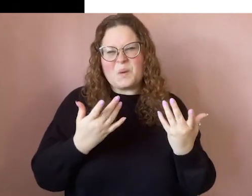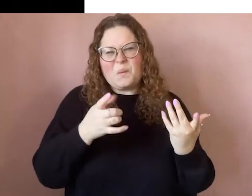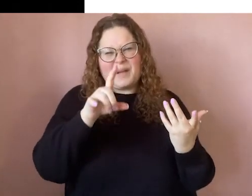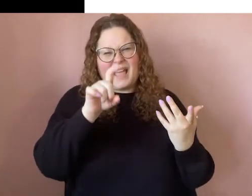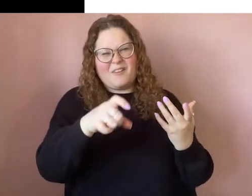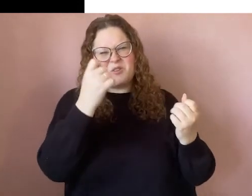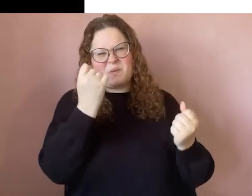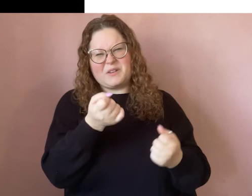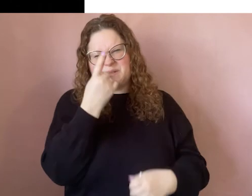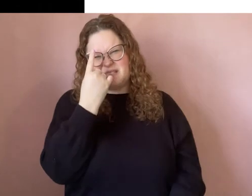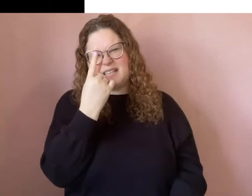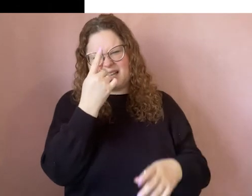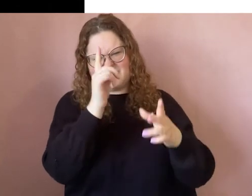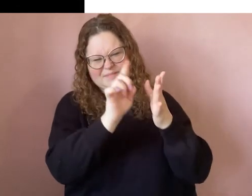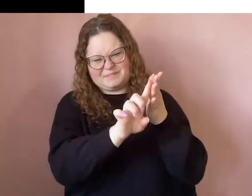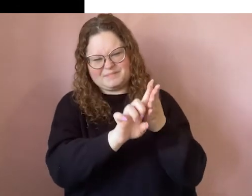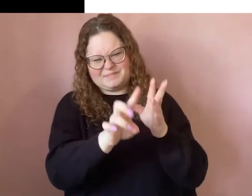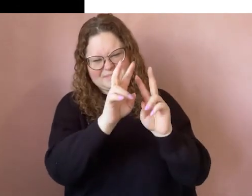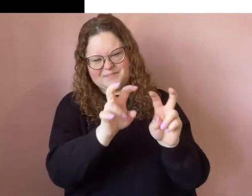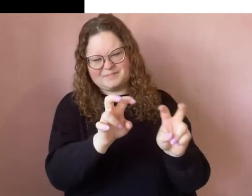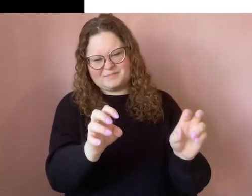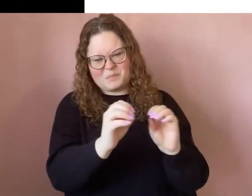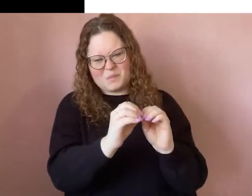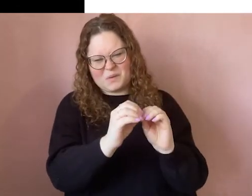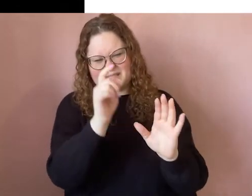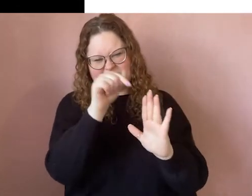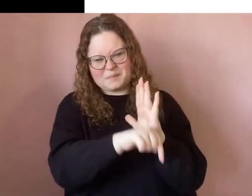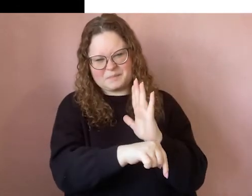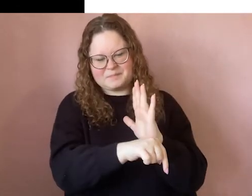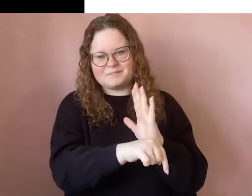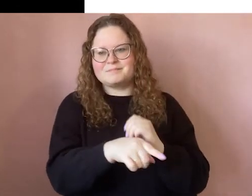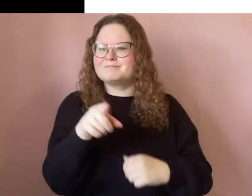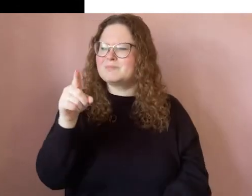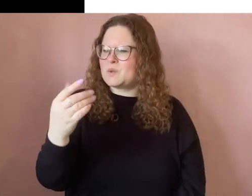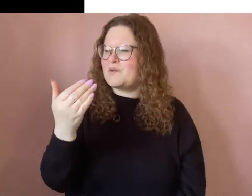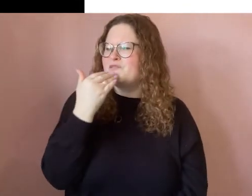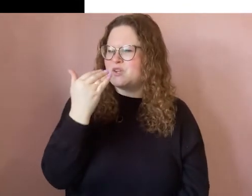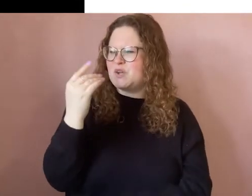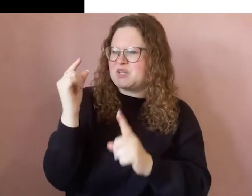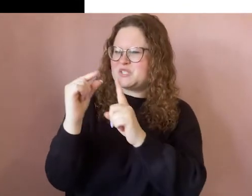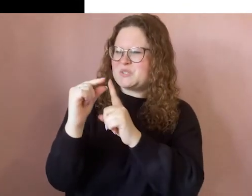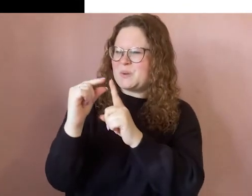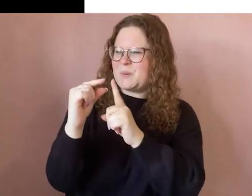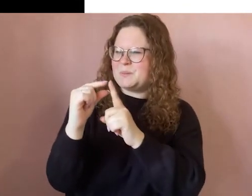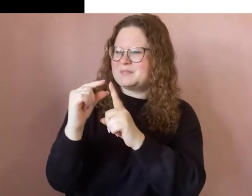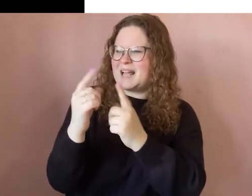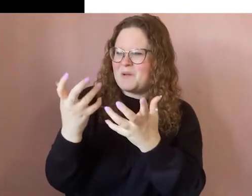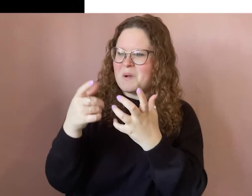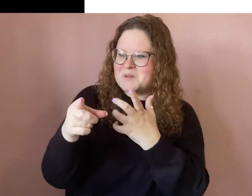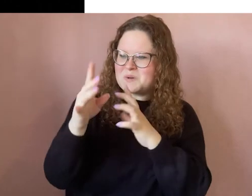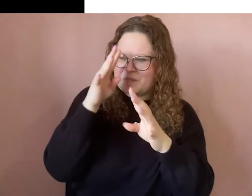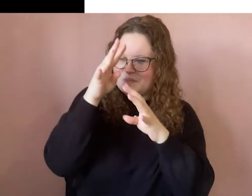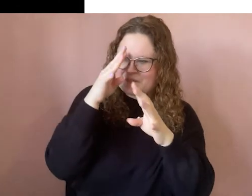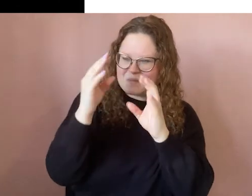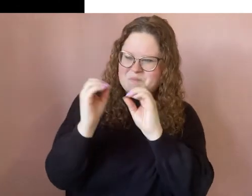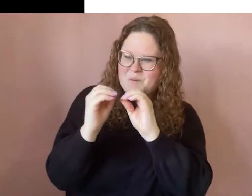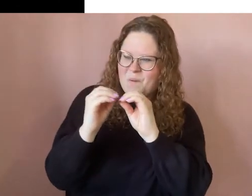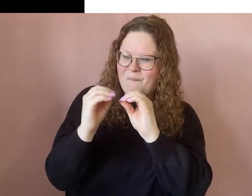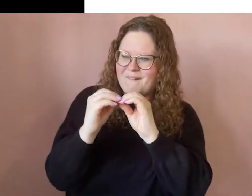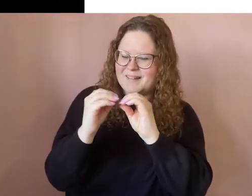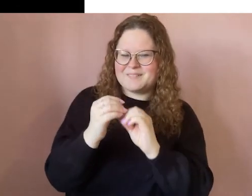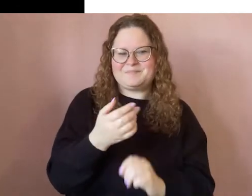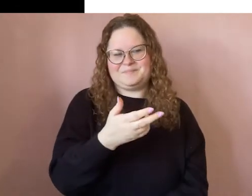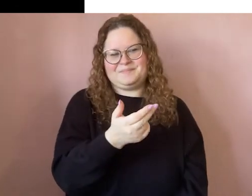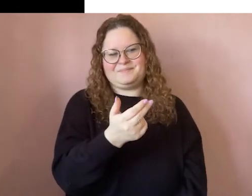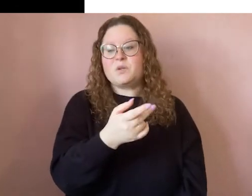the dumps. And knowing that that's a natural human experience. And that's the point I'd love to reach your conference